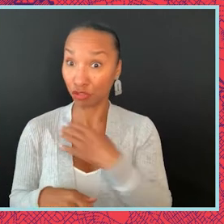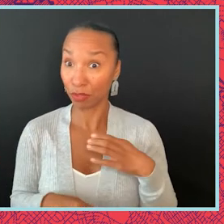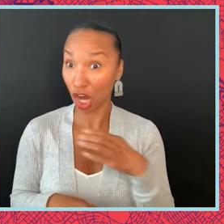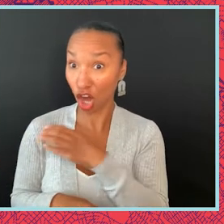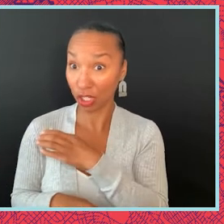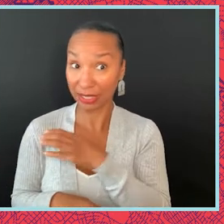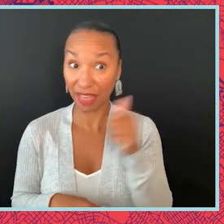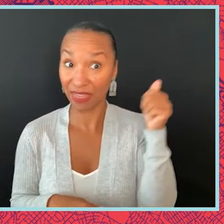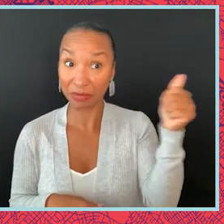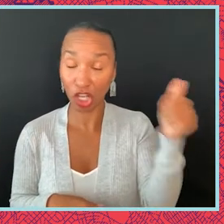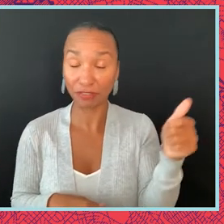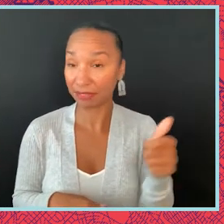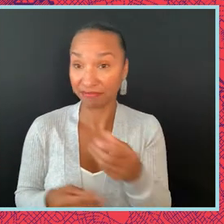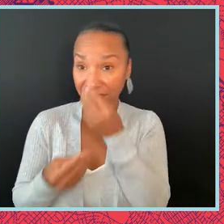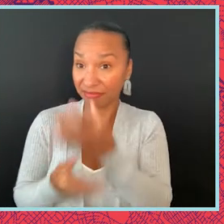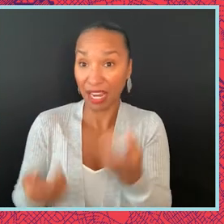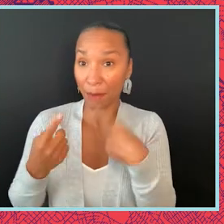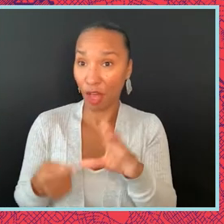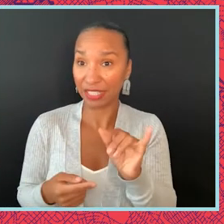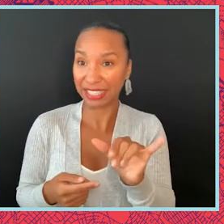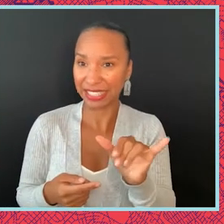did not mean the city well,